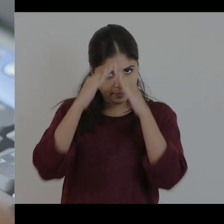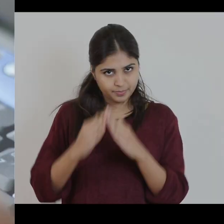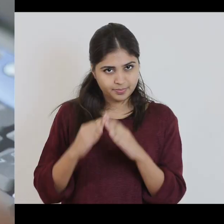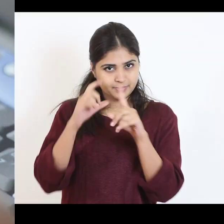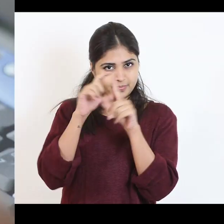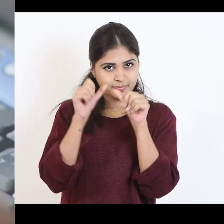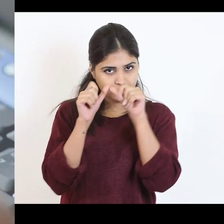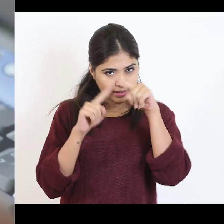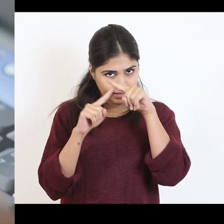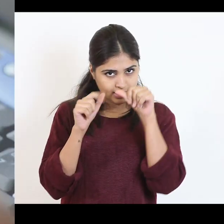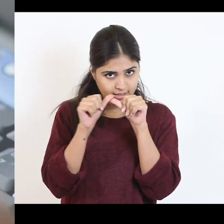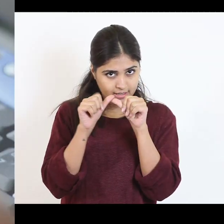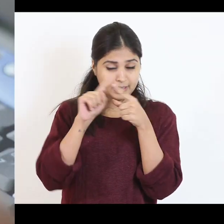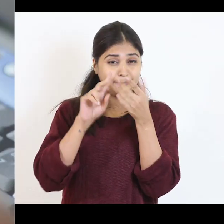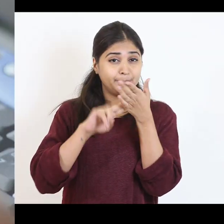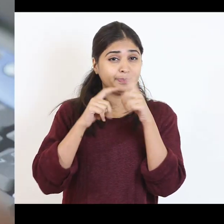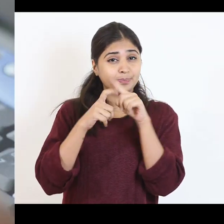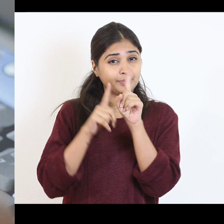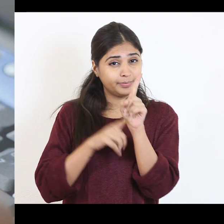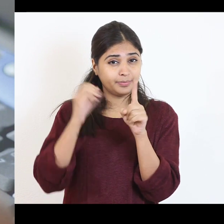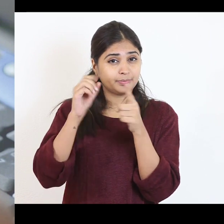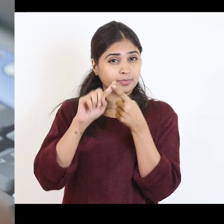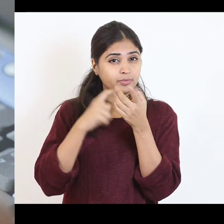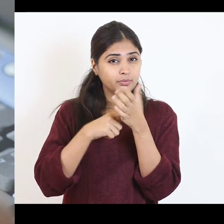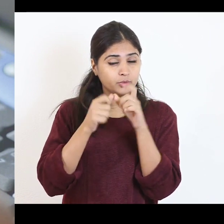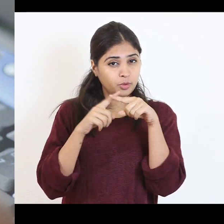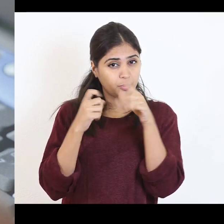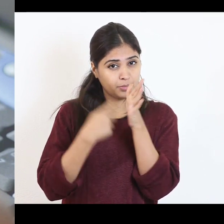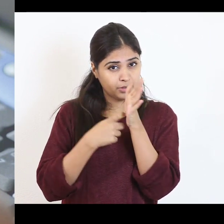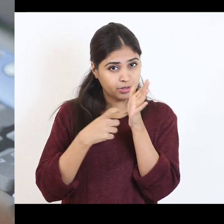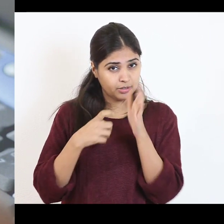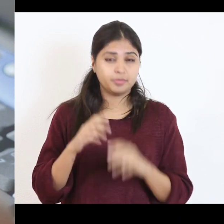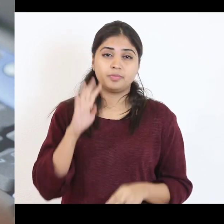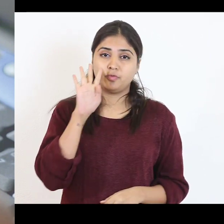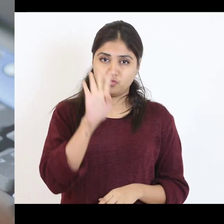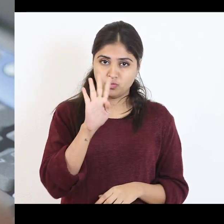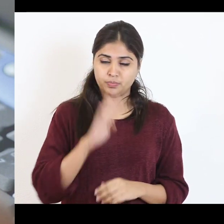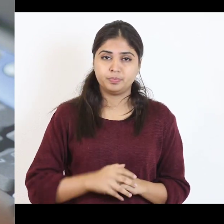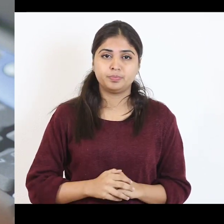Module 4: Understanding Data Entry Services.